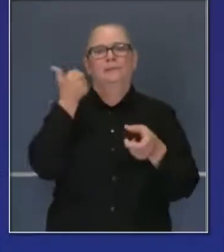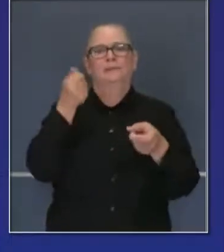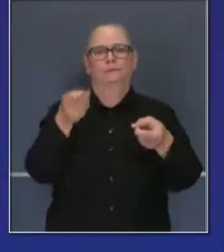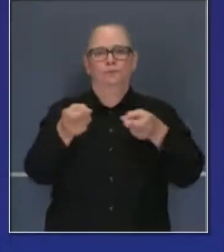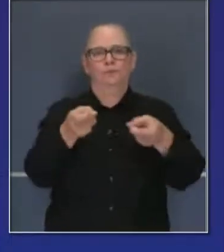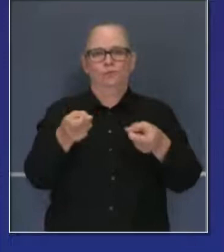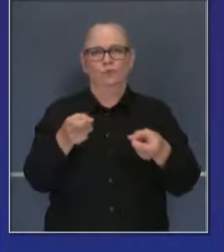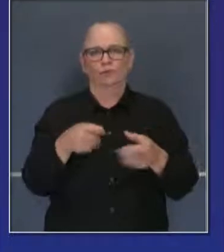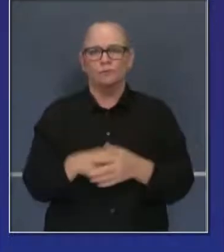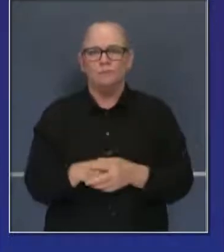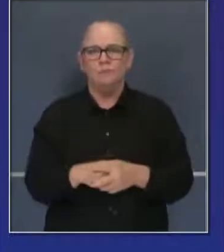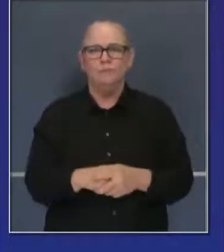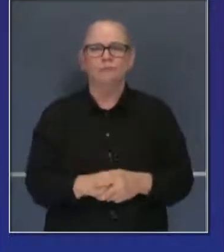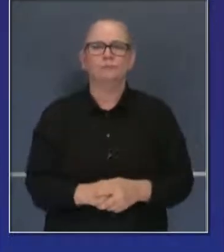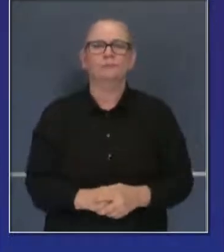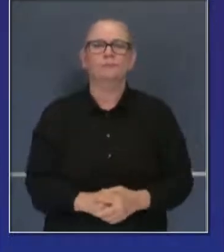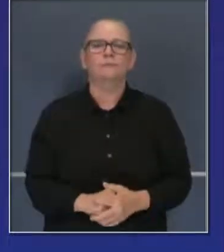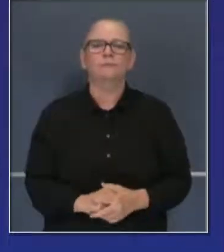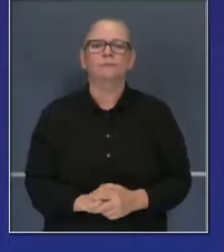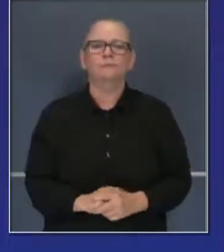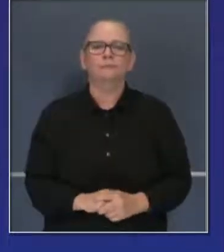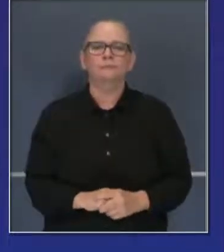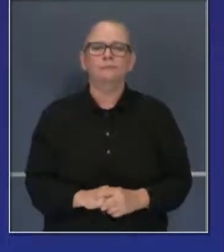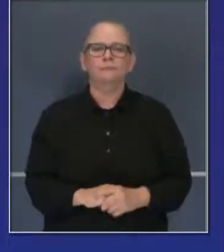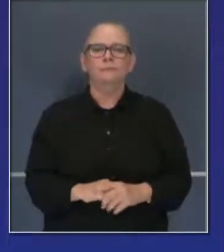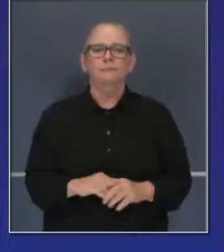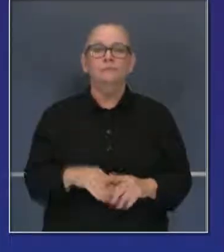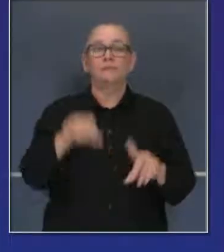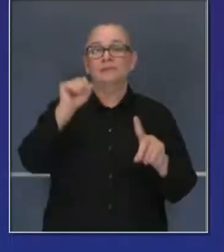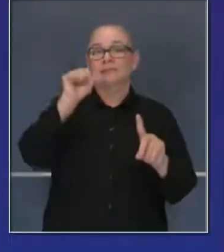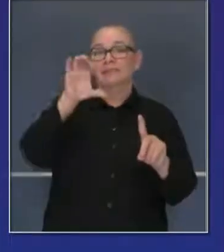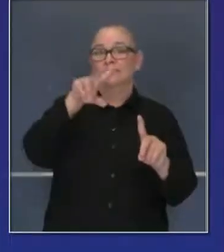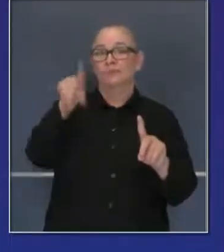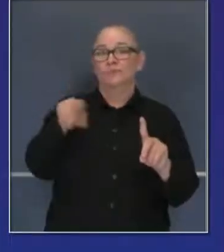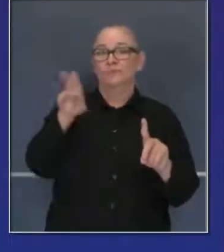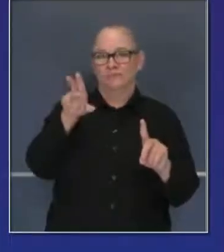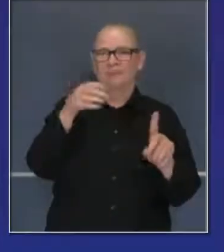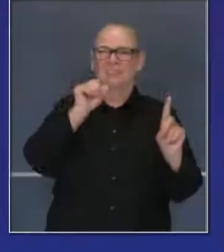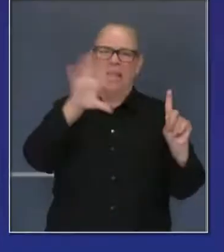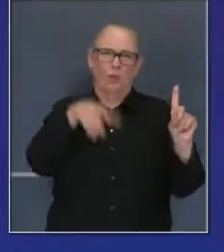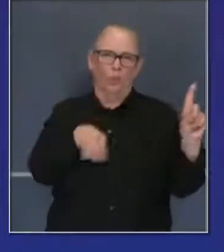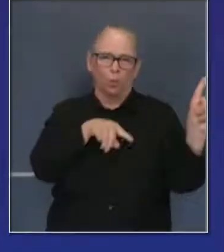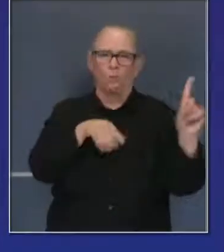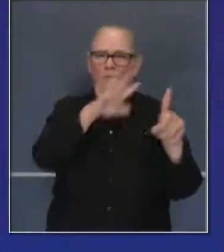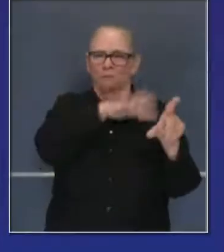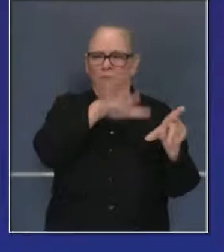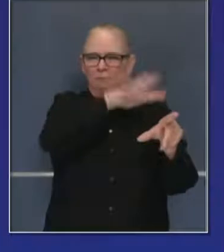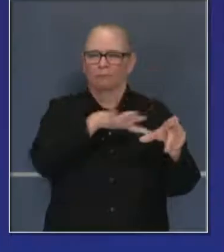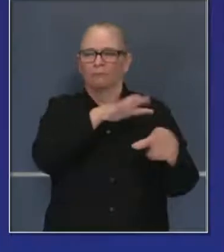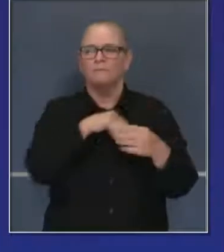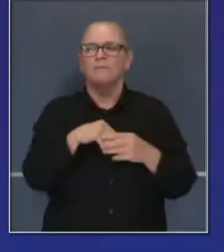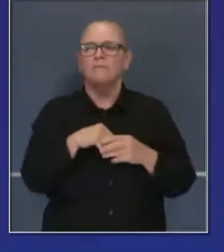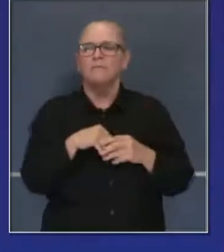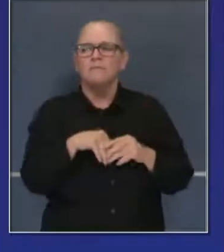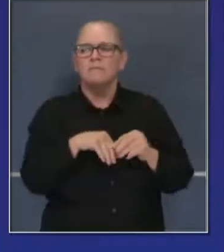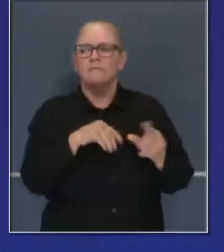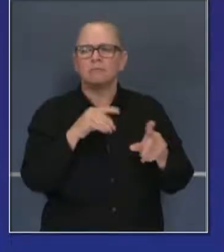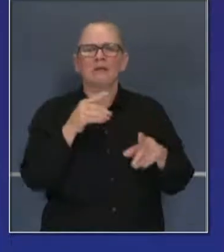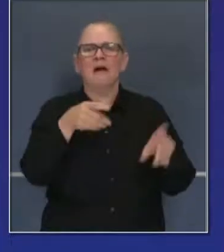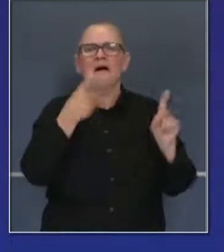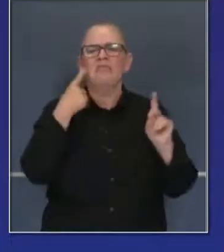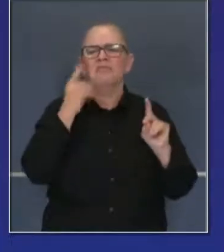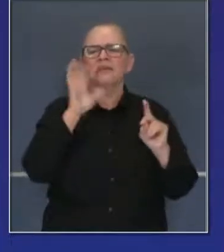acreage decline. The CZU, this is the forest fire. If you were ever in doubt about climate